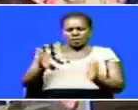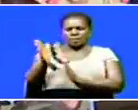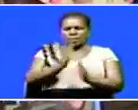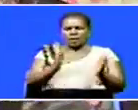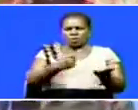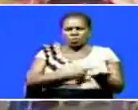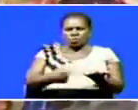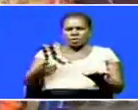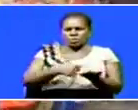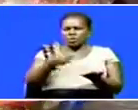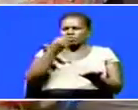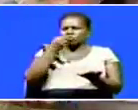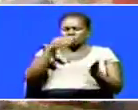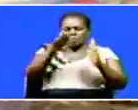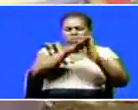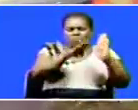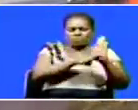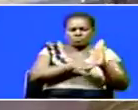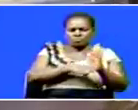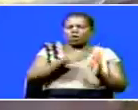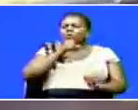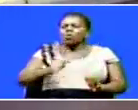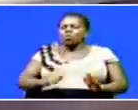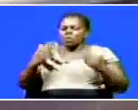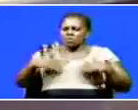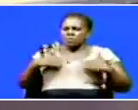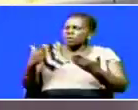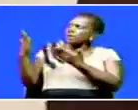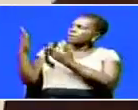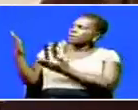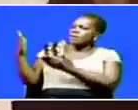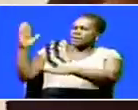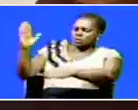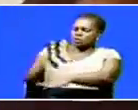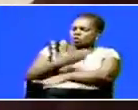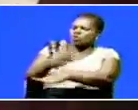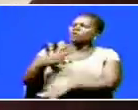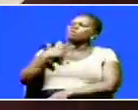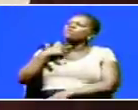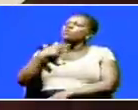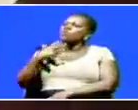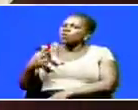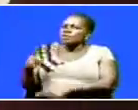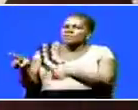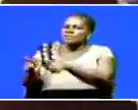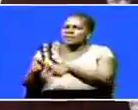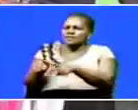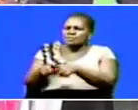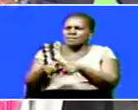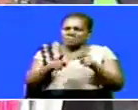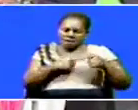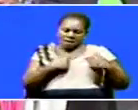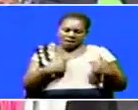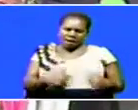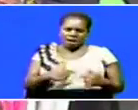a weekly feeding program for the aged. And here, the melody in their voices matches the resolve in their hearts